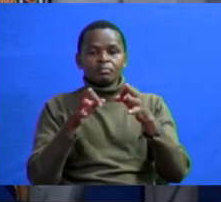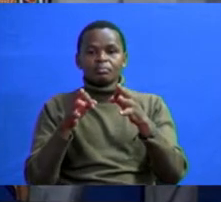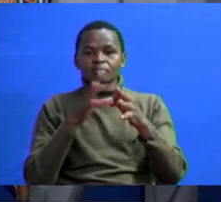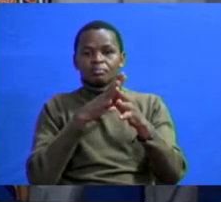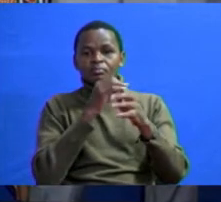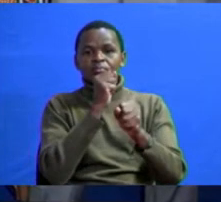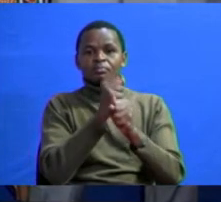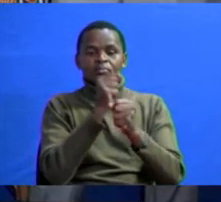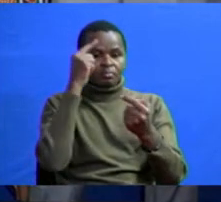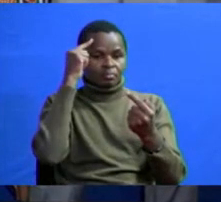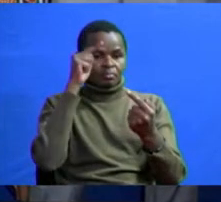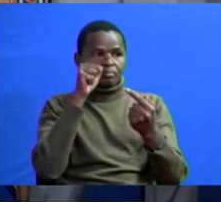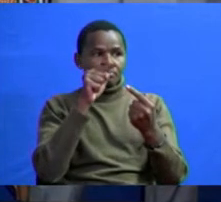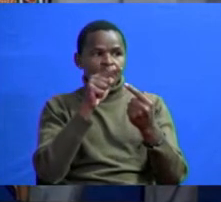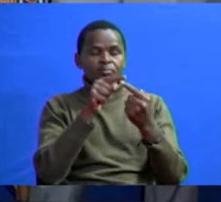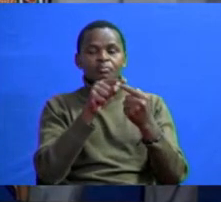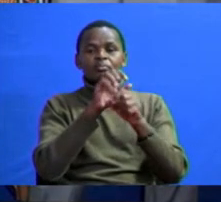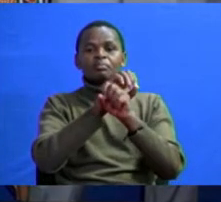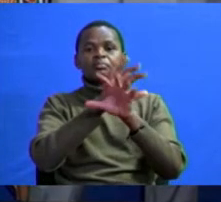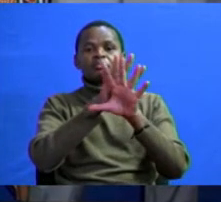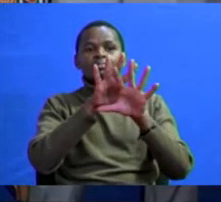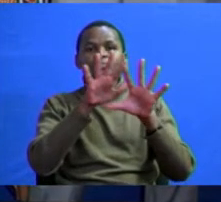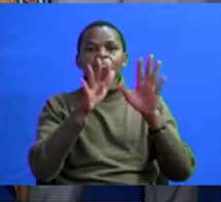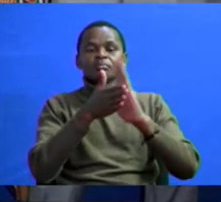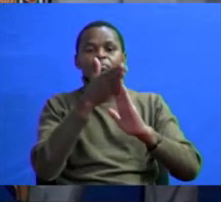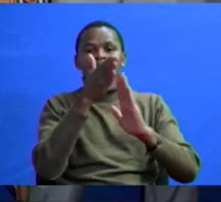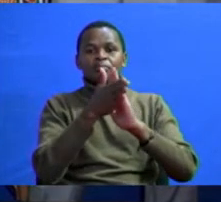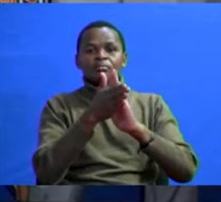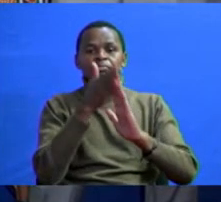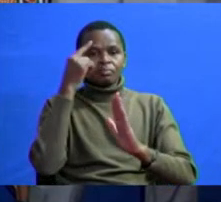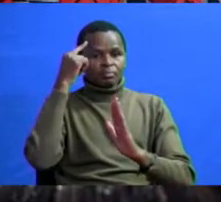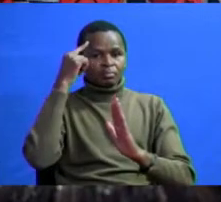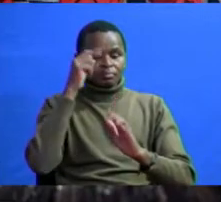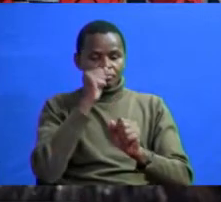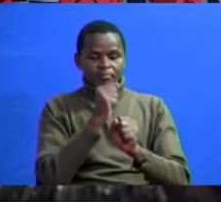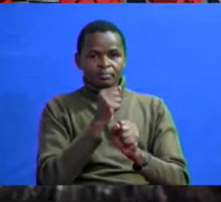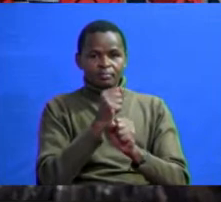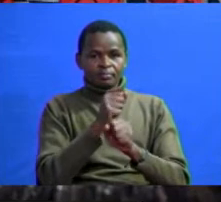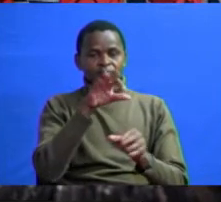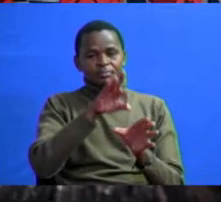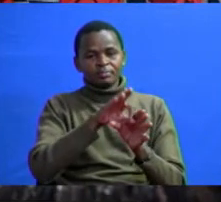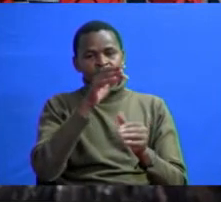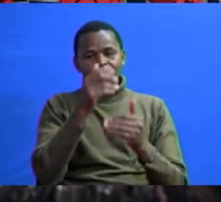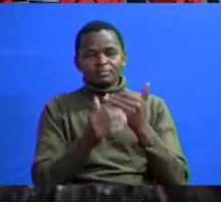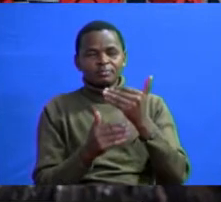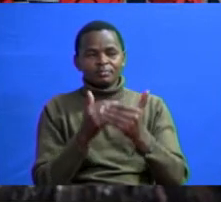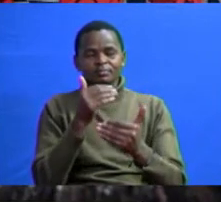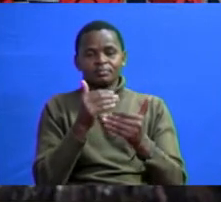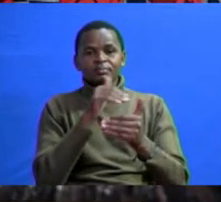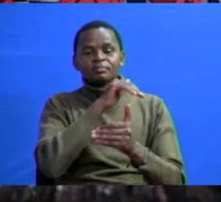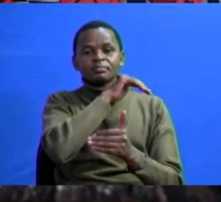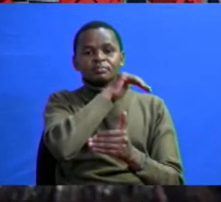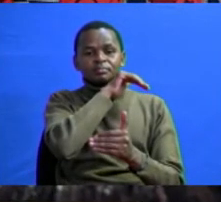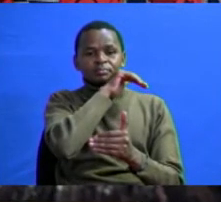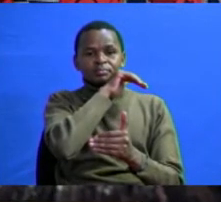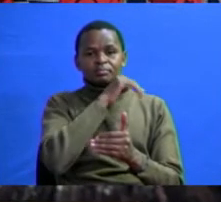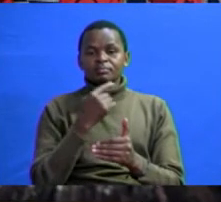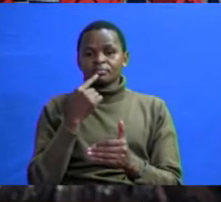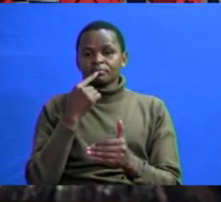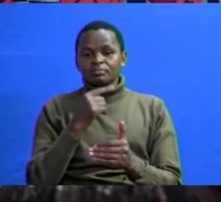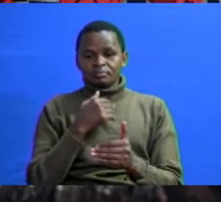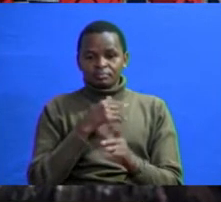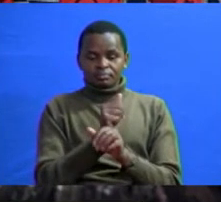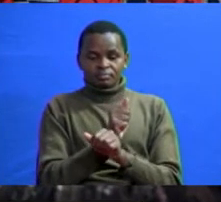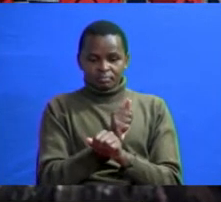work towards transparency in the agencies responsible for conducting the electoral process. Odinga, who claims to have